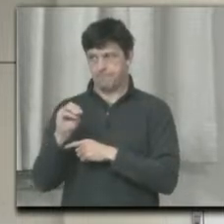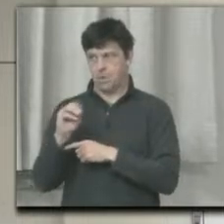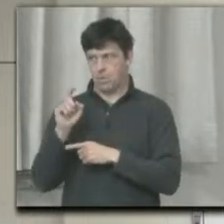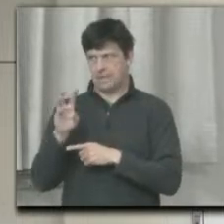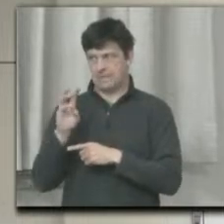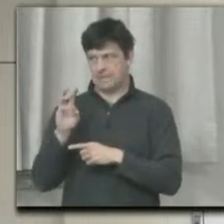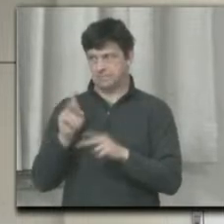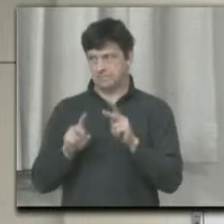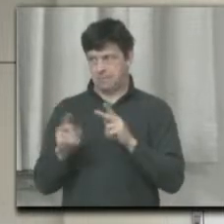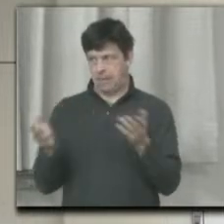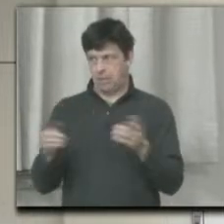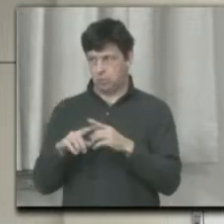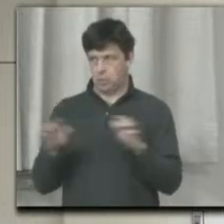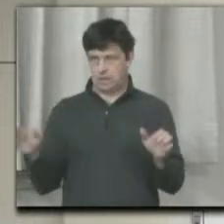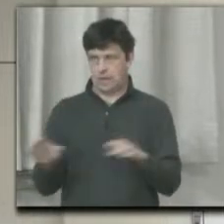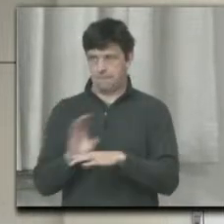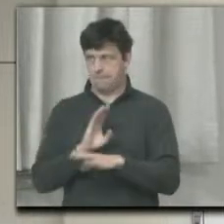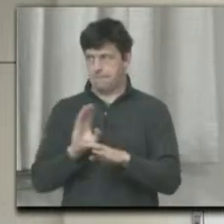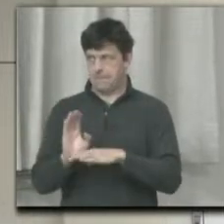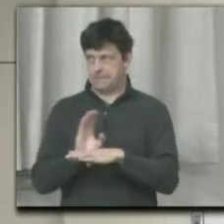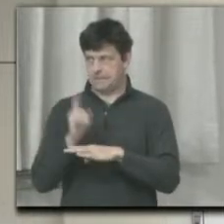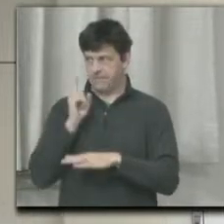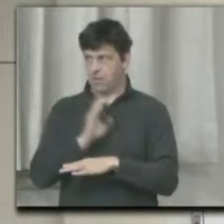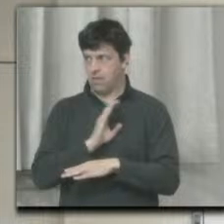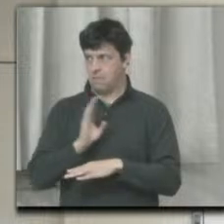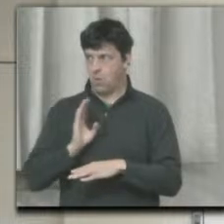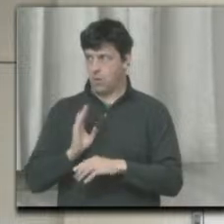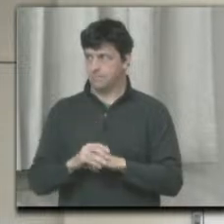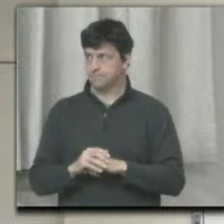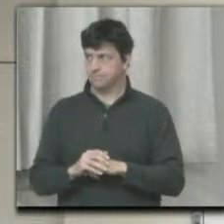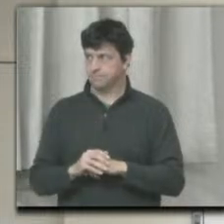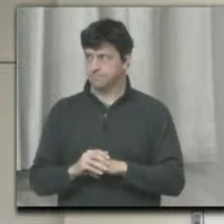conduct business for the board. Thank you for noting